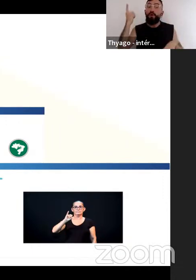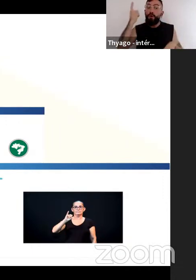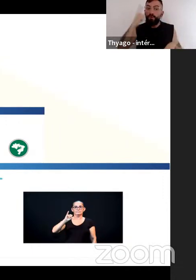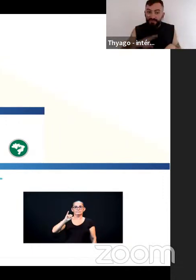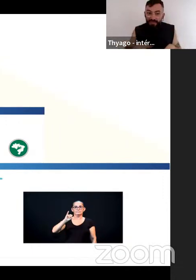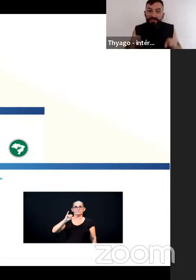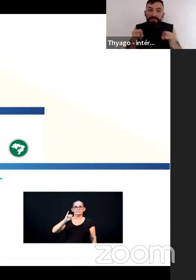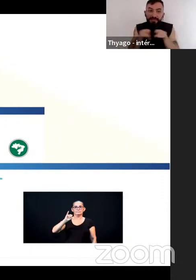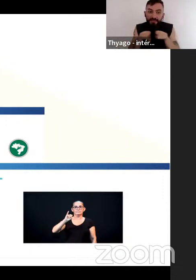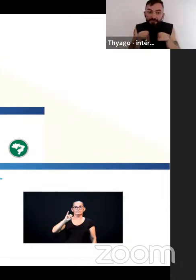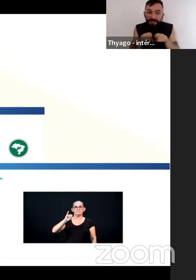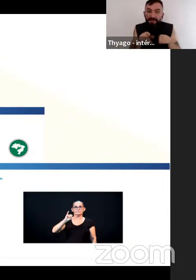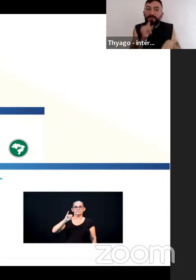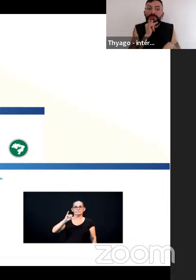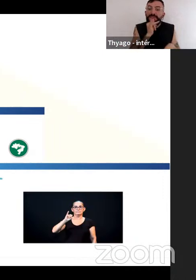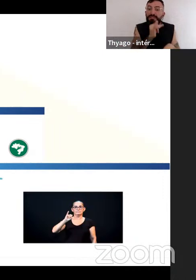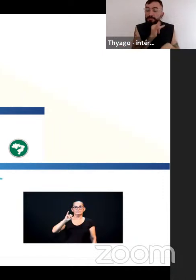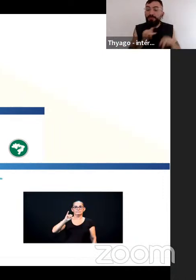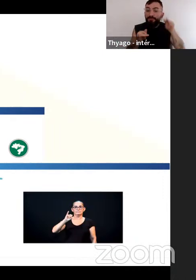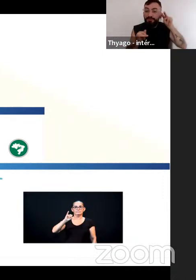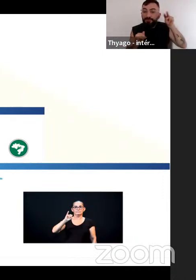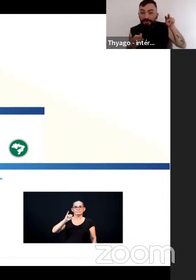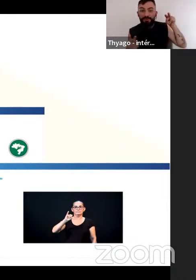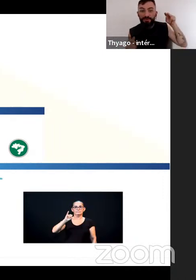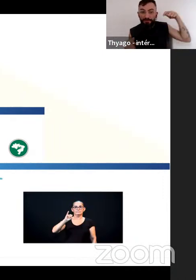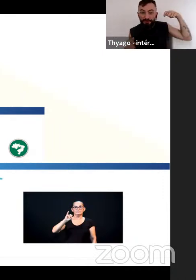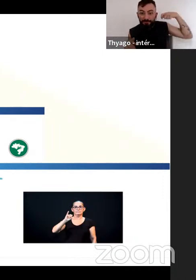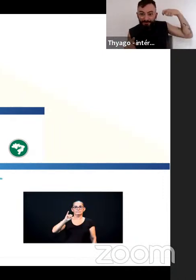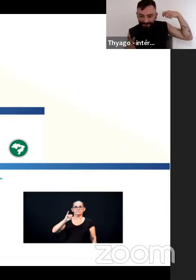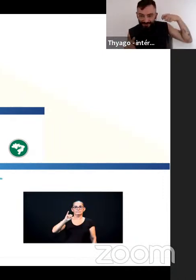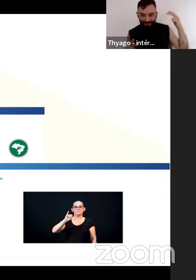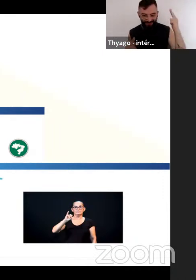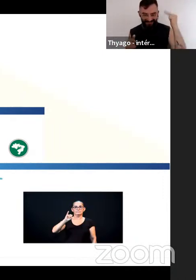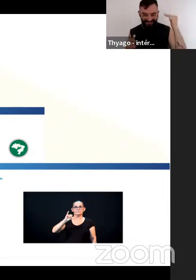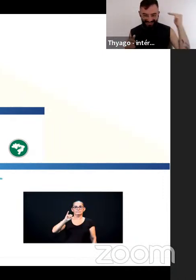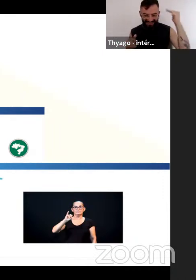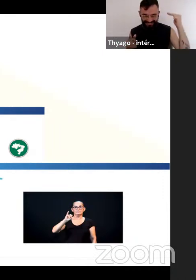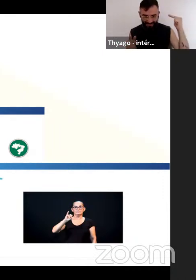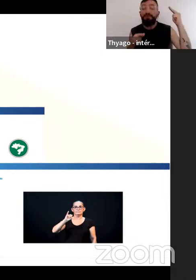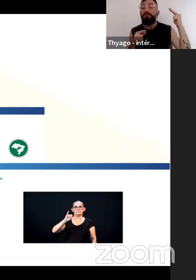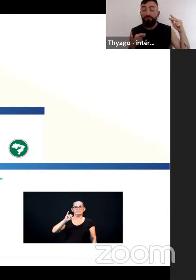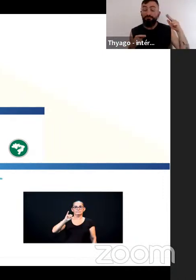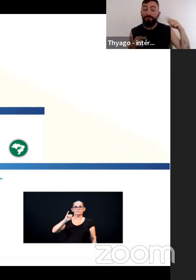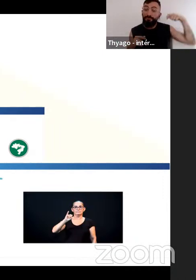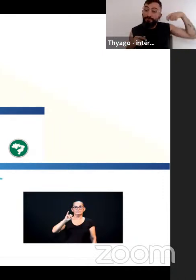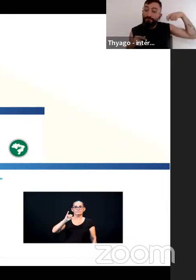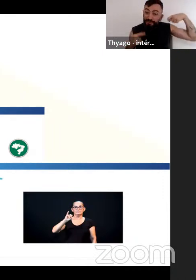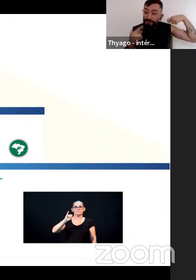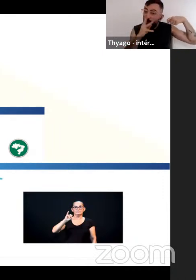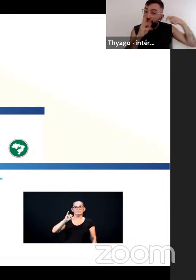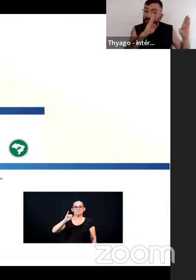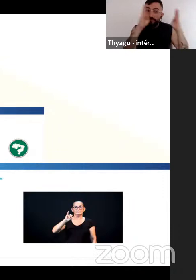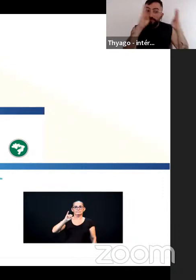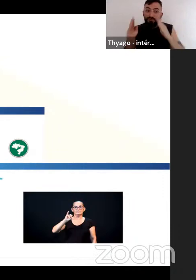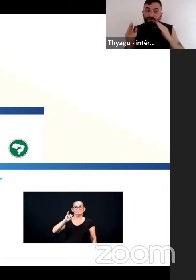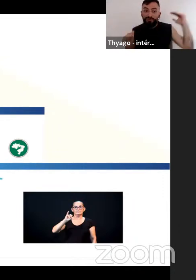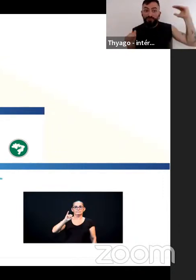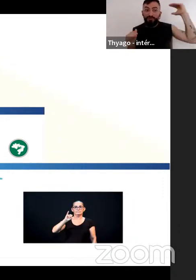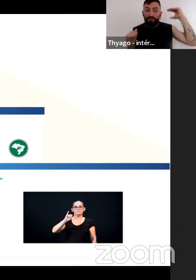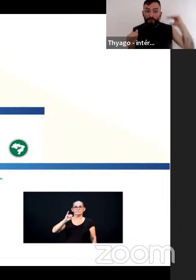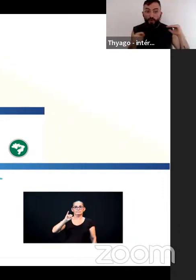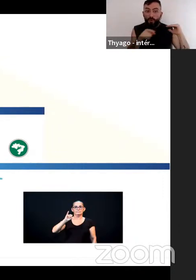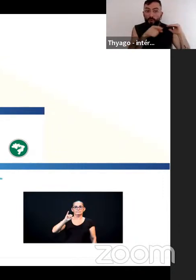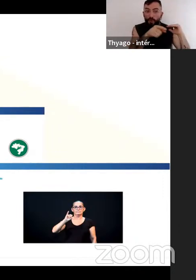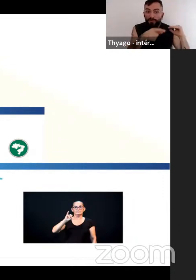like the ones we see here, an icon for the video of the sign, an icon for the written form